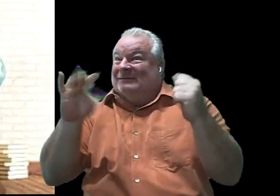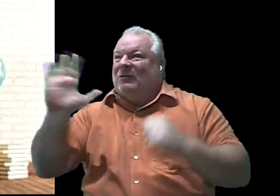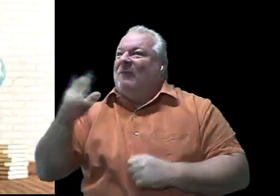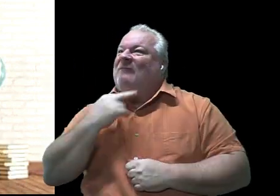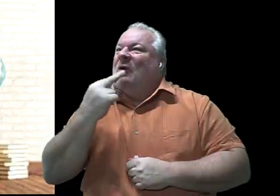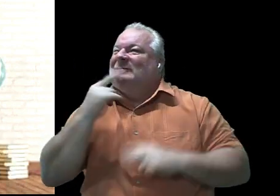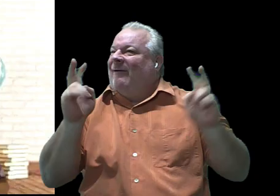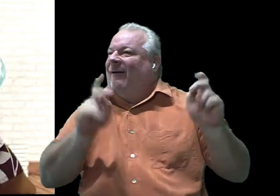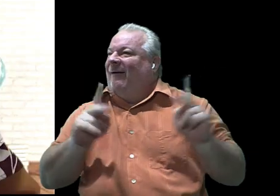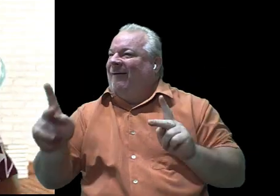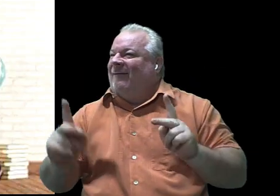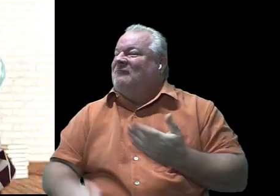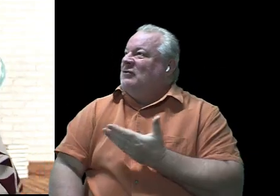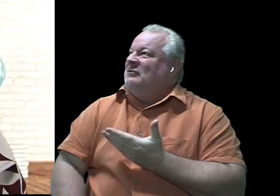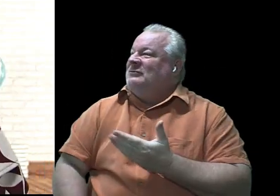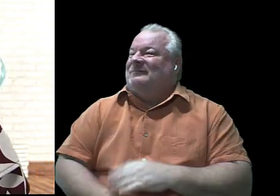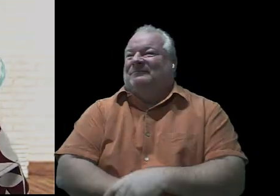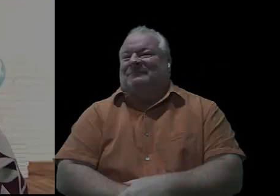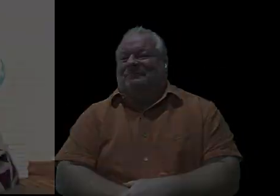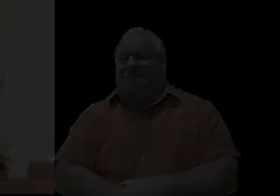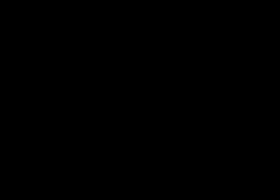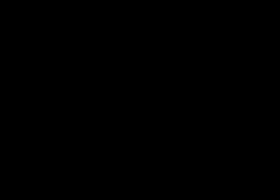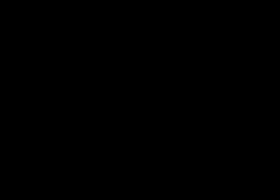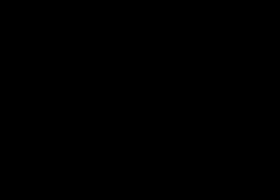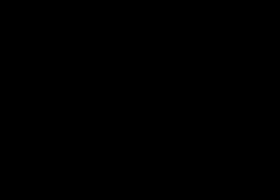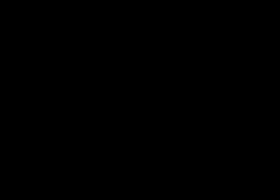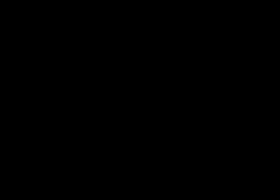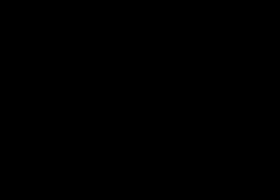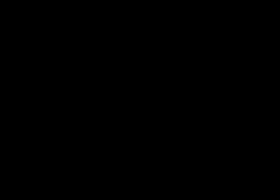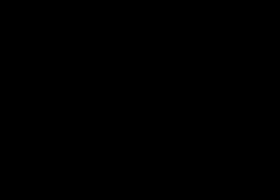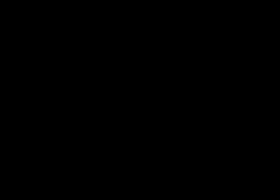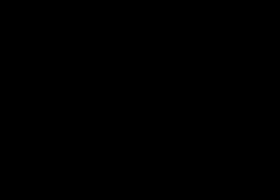hands are their voices. Let's watch.